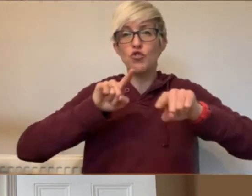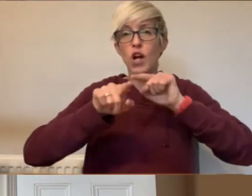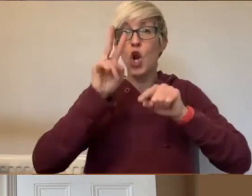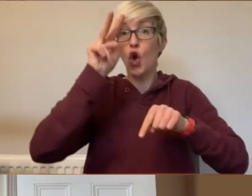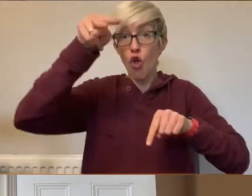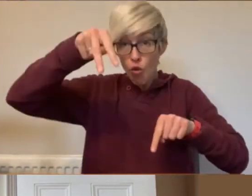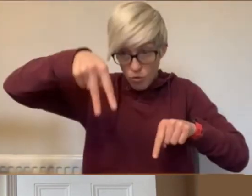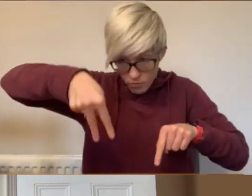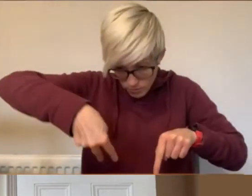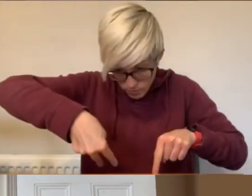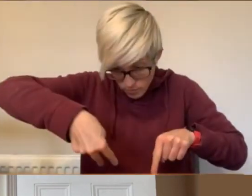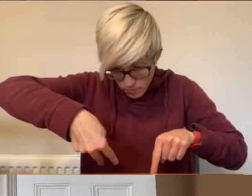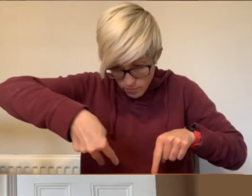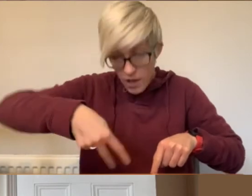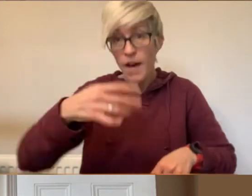here.